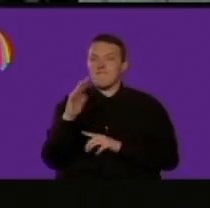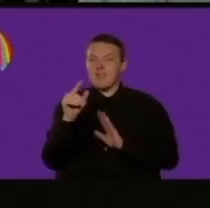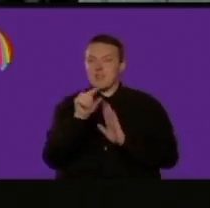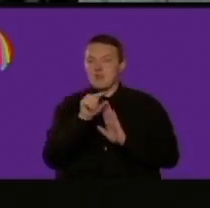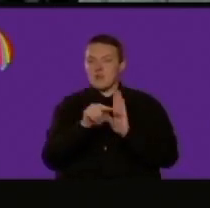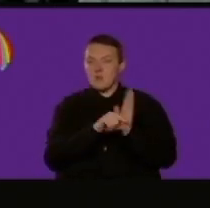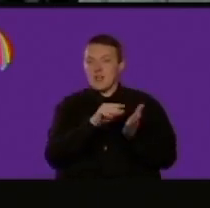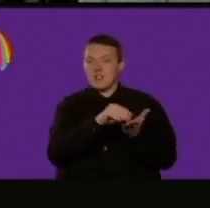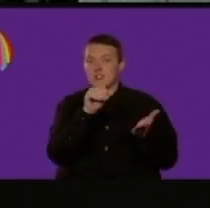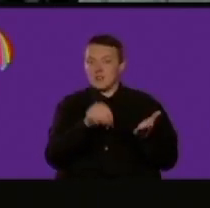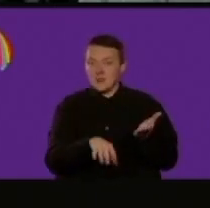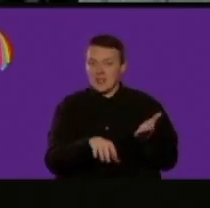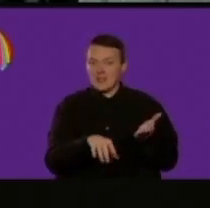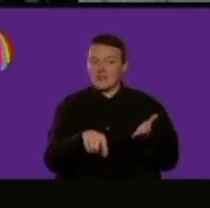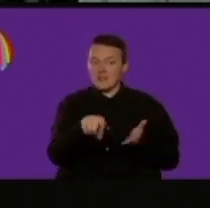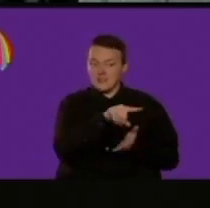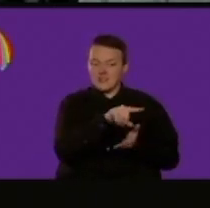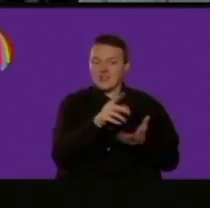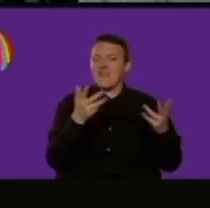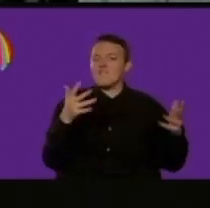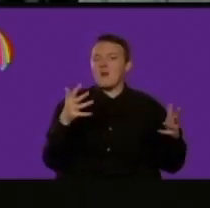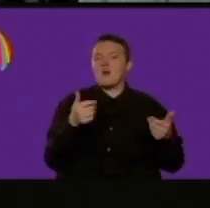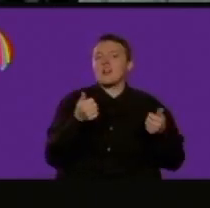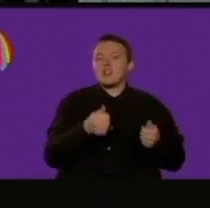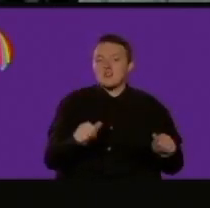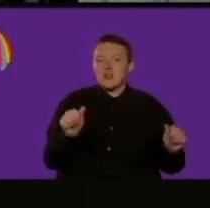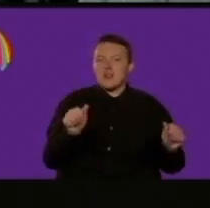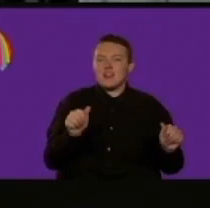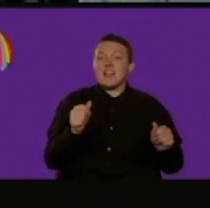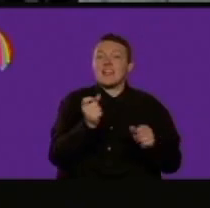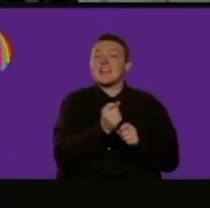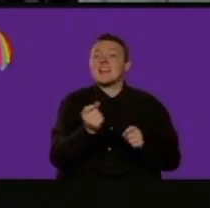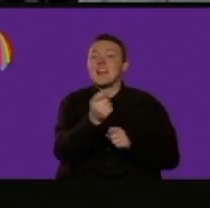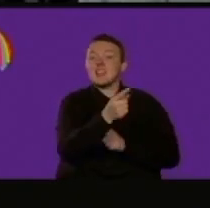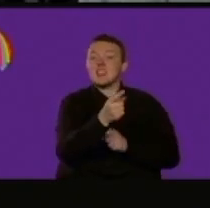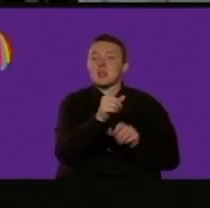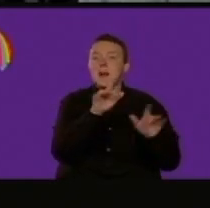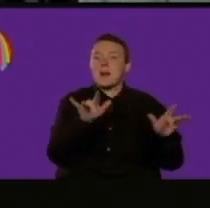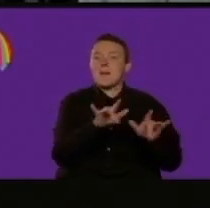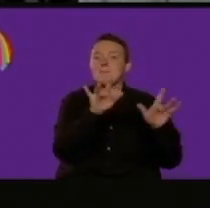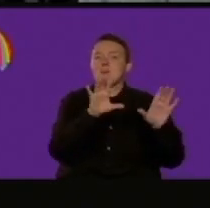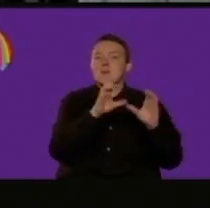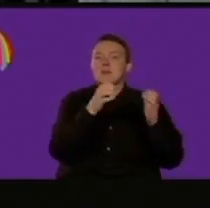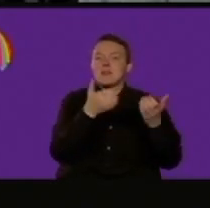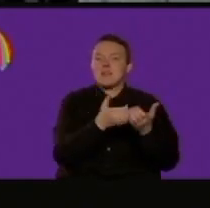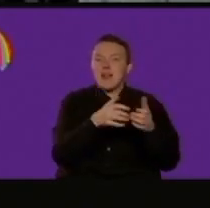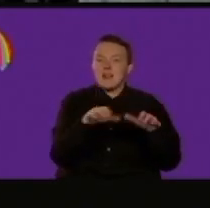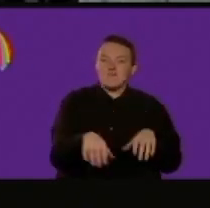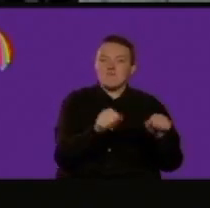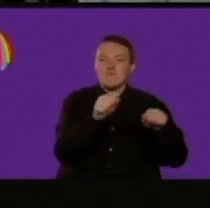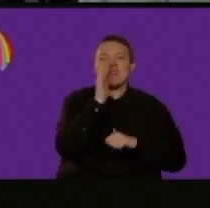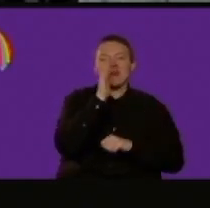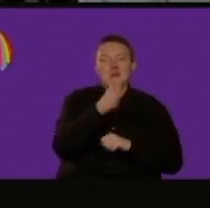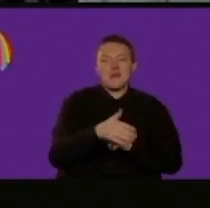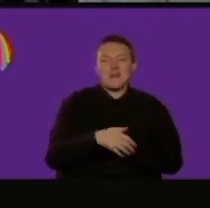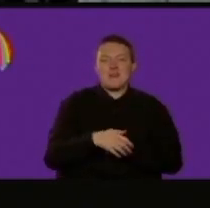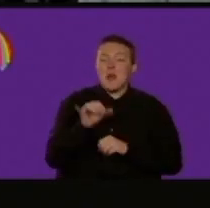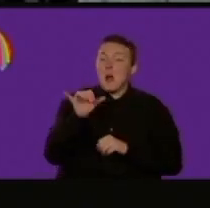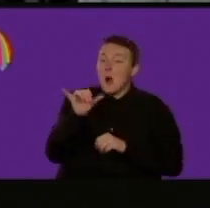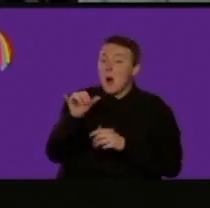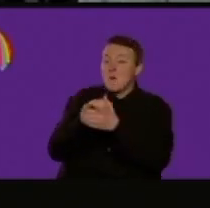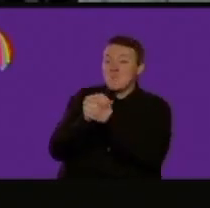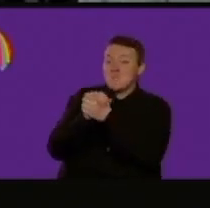the projects. And here in the chat, we have projects that you can mix. I'm